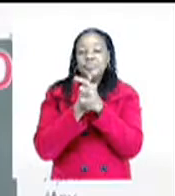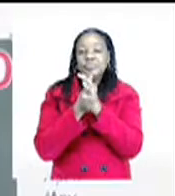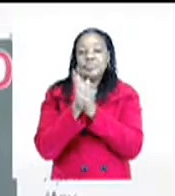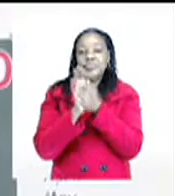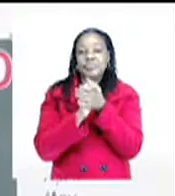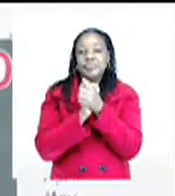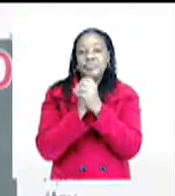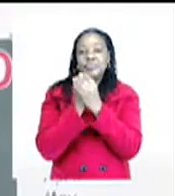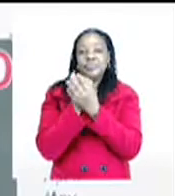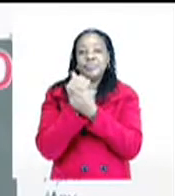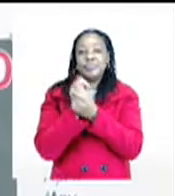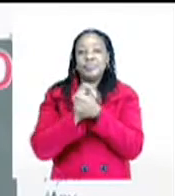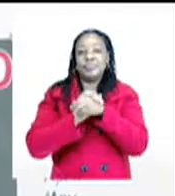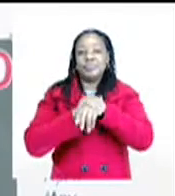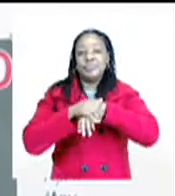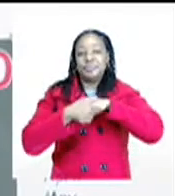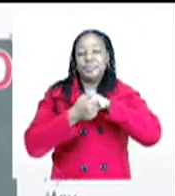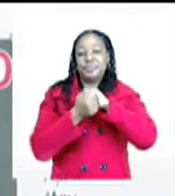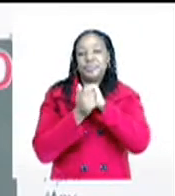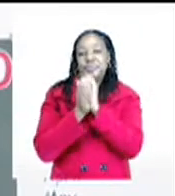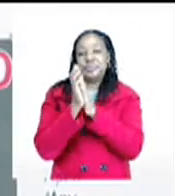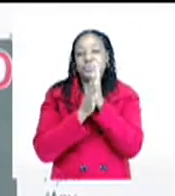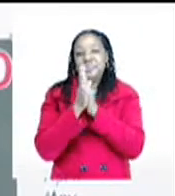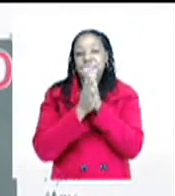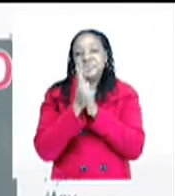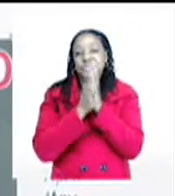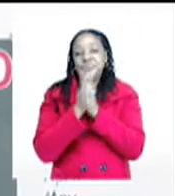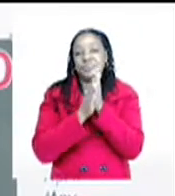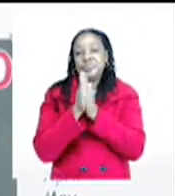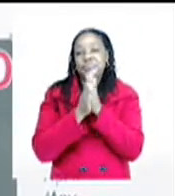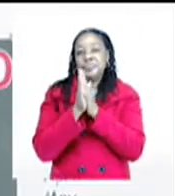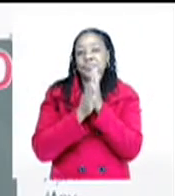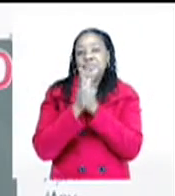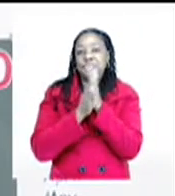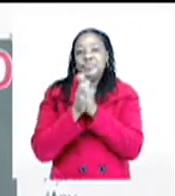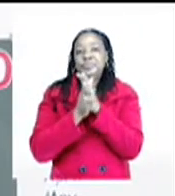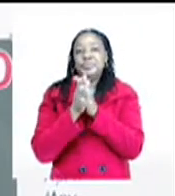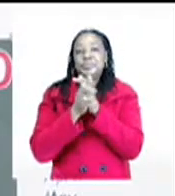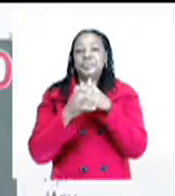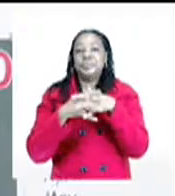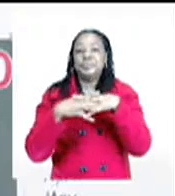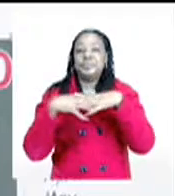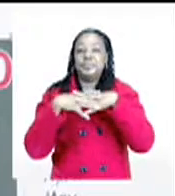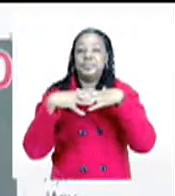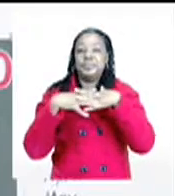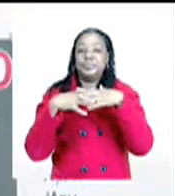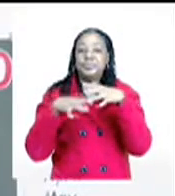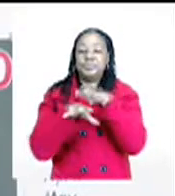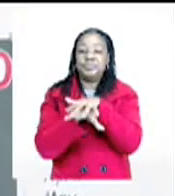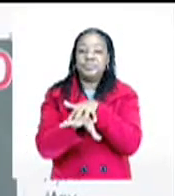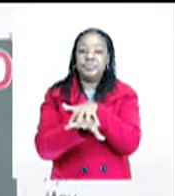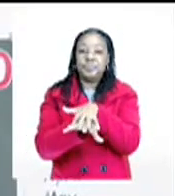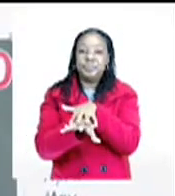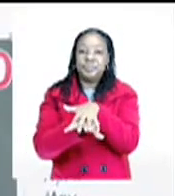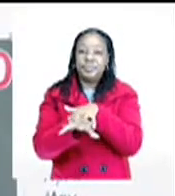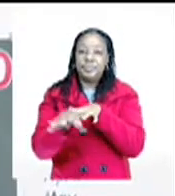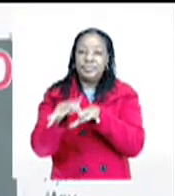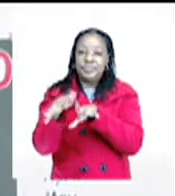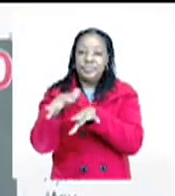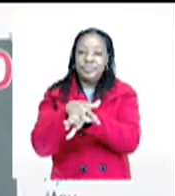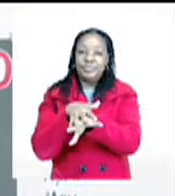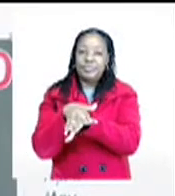your hands and mine are clean. We have sanitized. Rub,